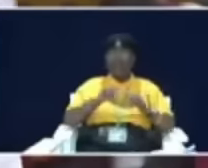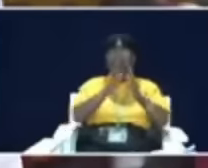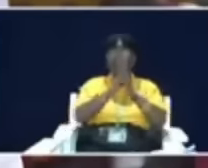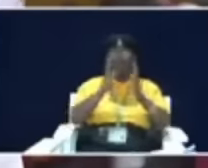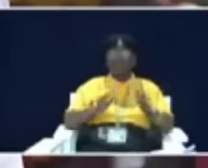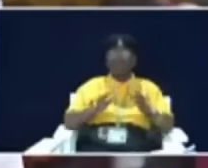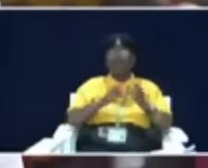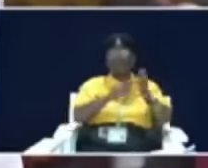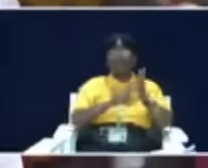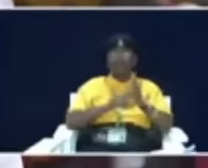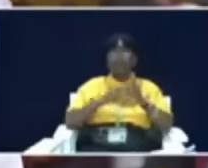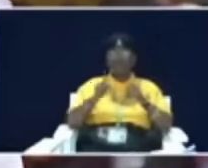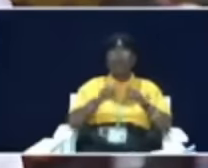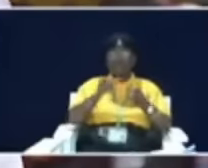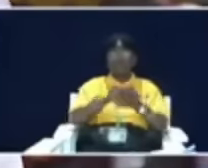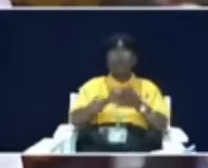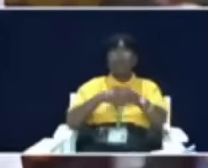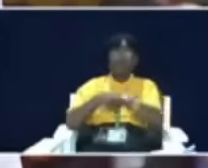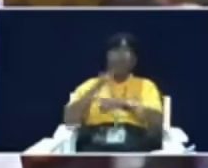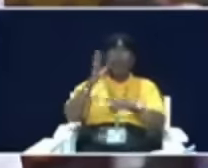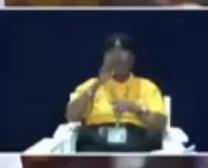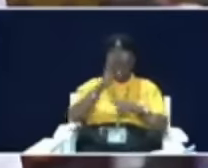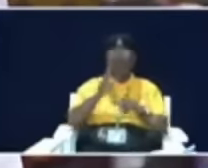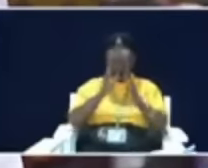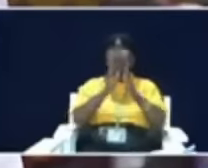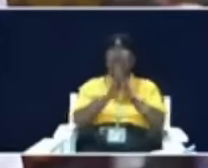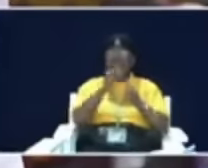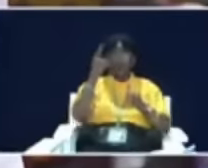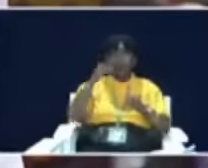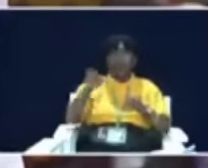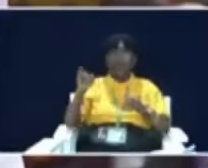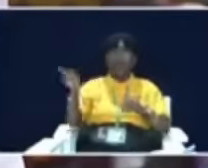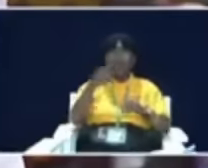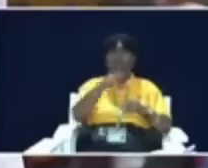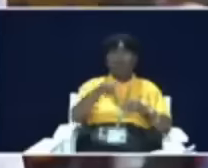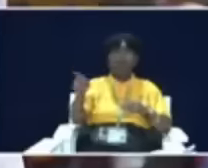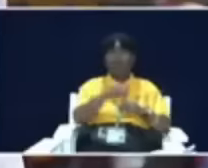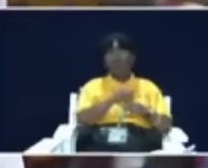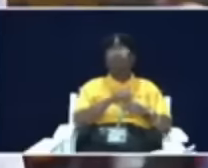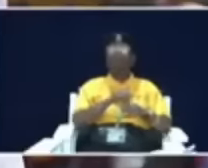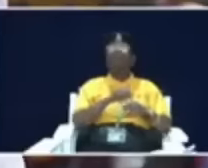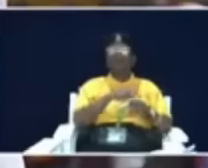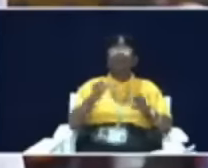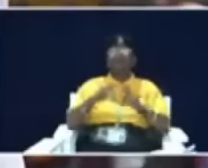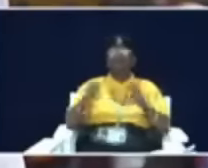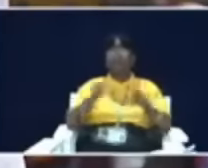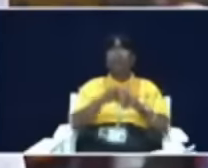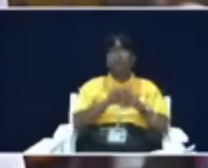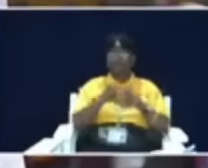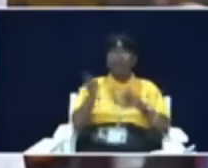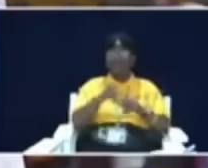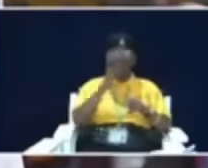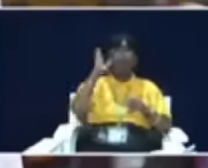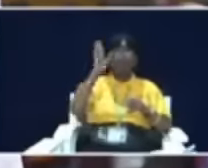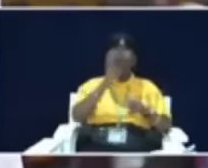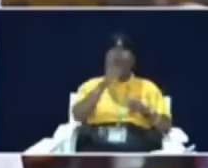praying for you from now on. Very soon you'll be receiving miracles you have not even asked for. Then you will know somebody